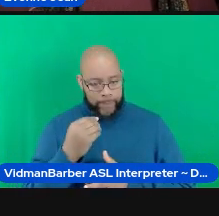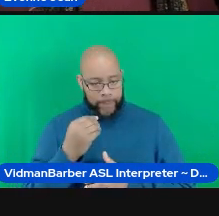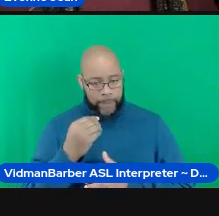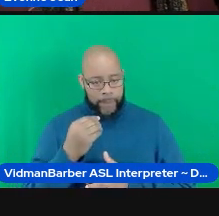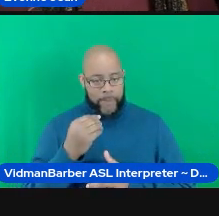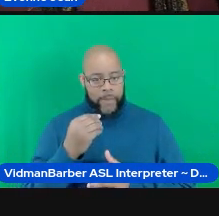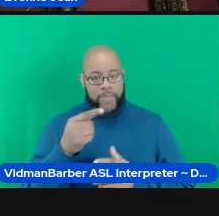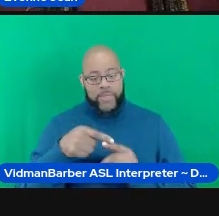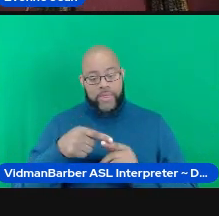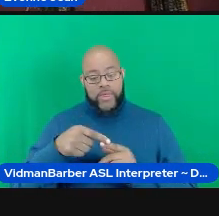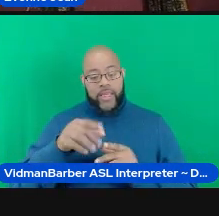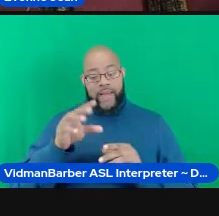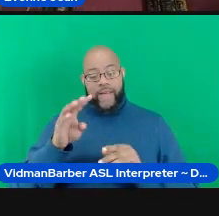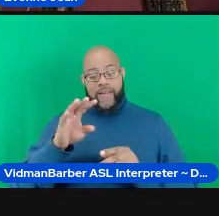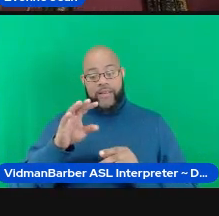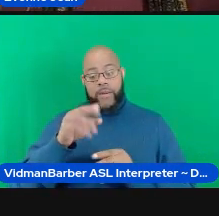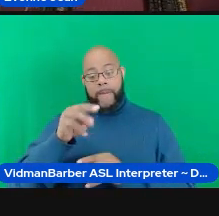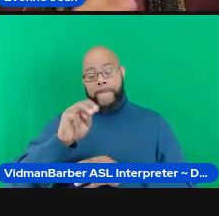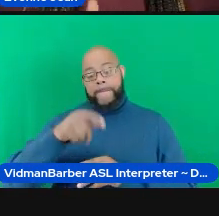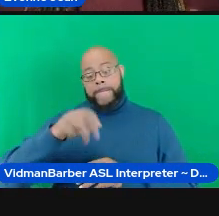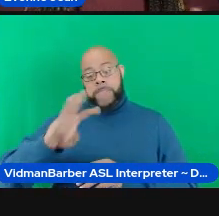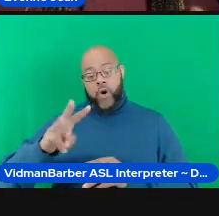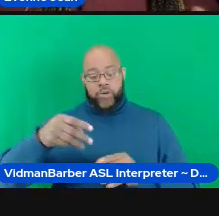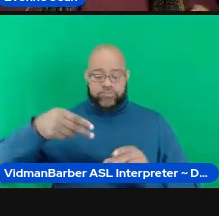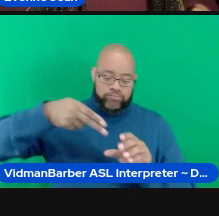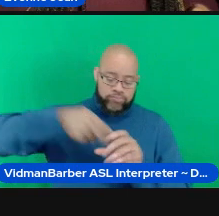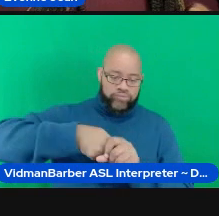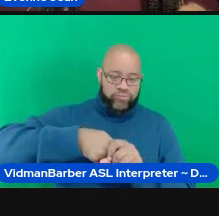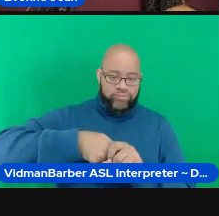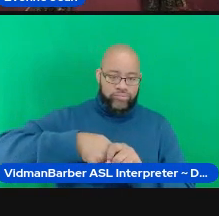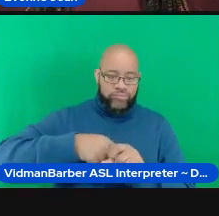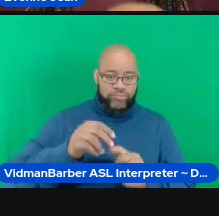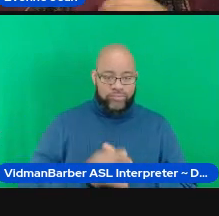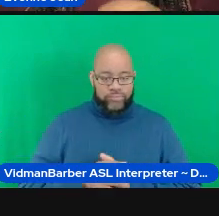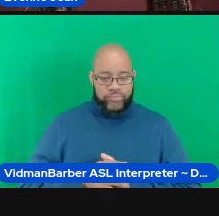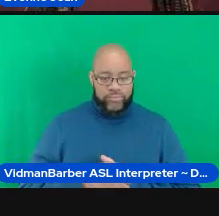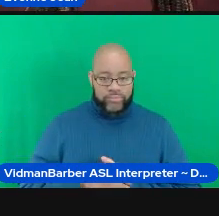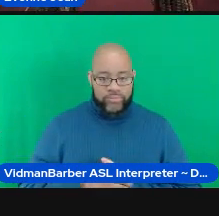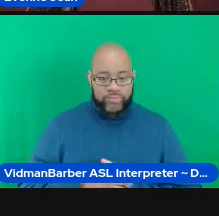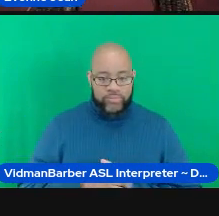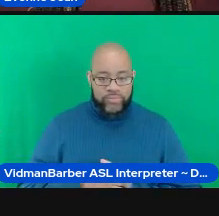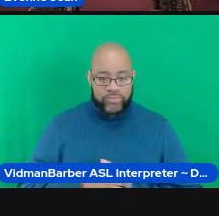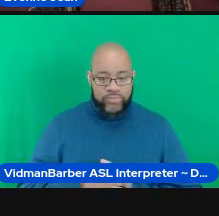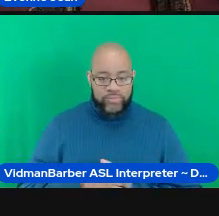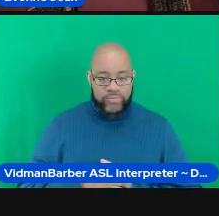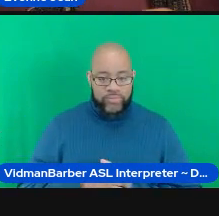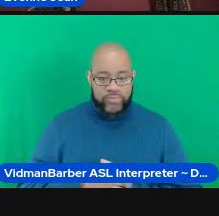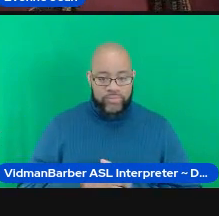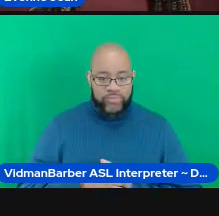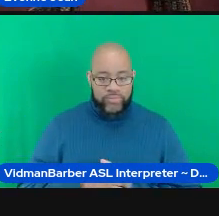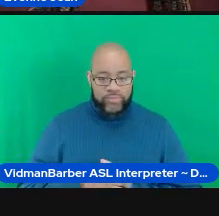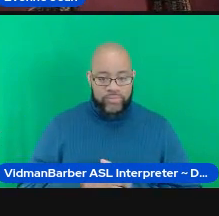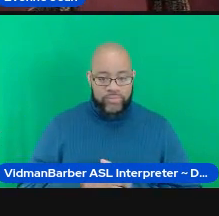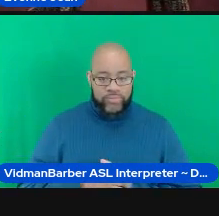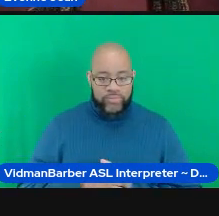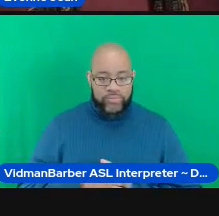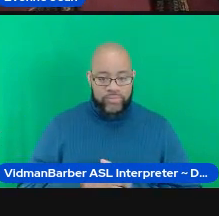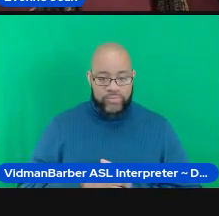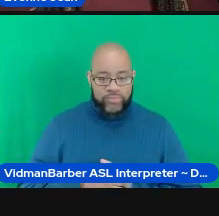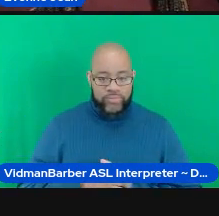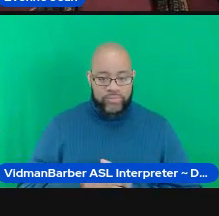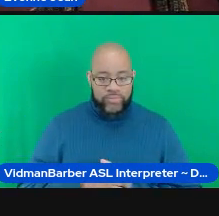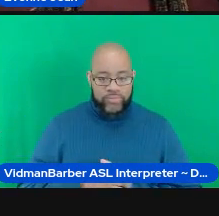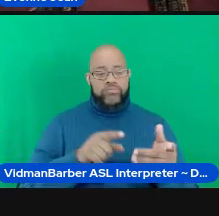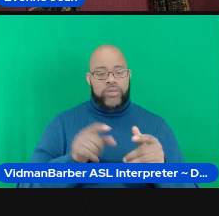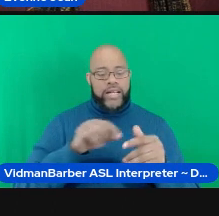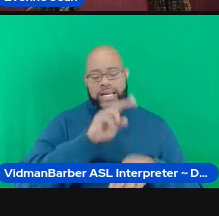submerged in a certain inoculum of Strongyloides vaccae larvae, or IL-3. This allows the larvae free movement to naturally penetrate